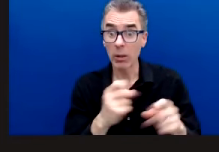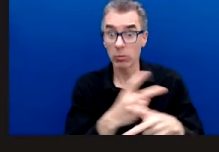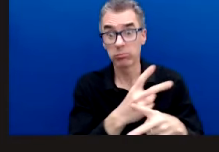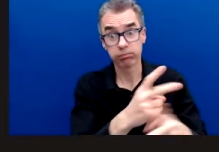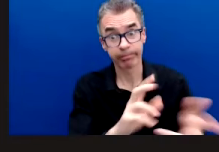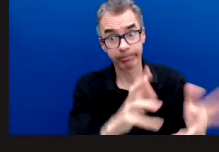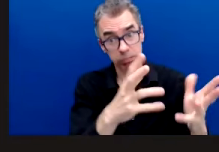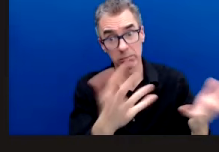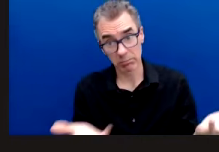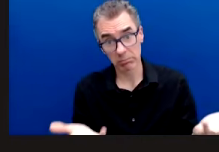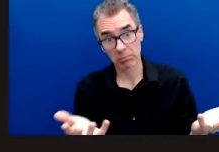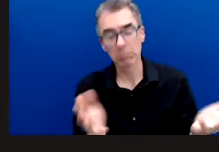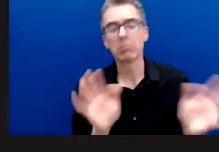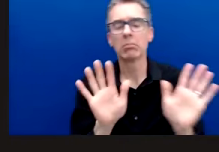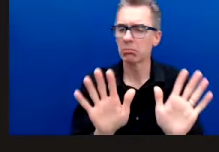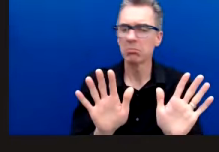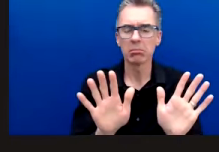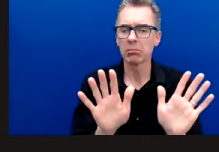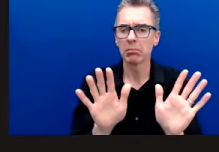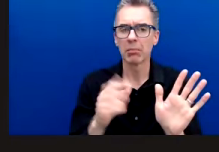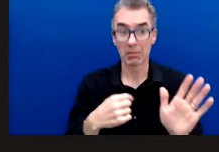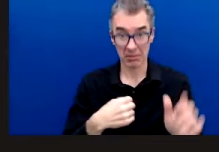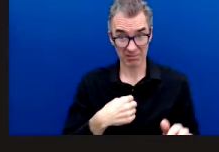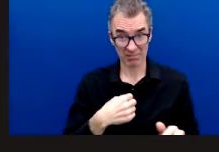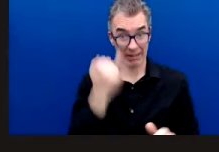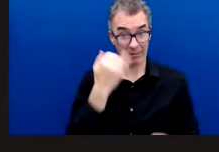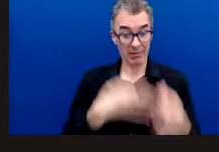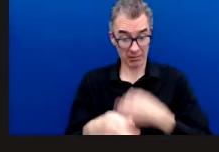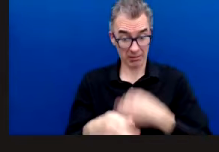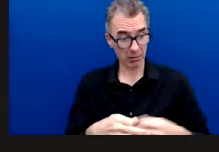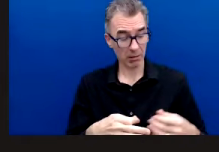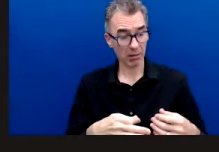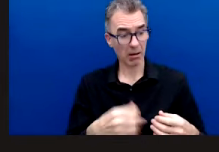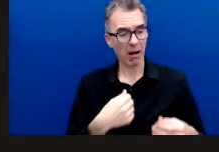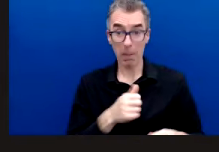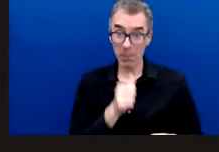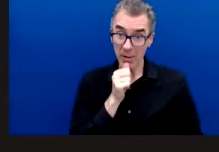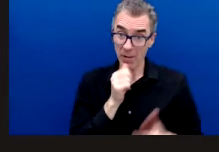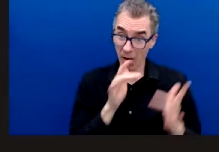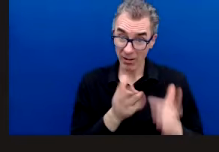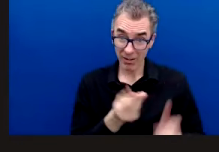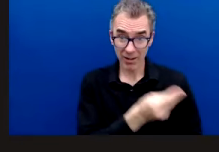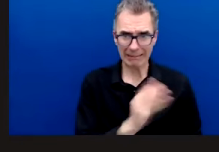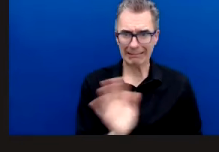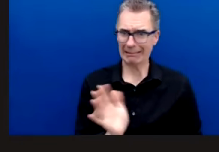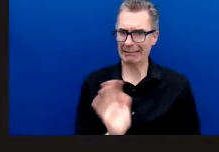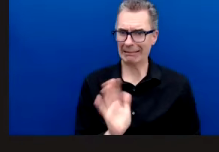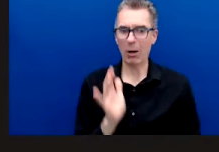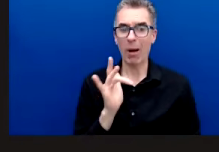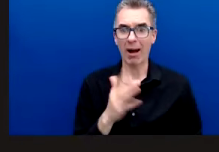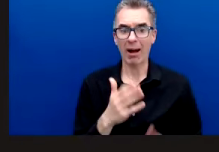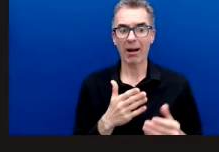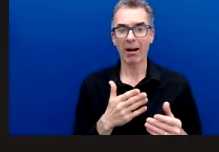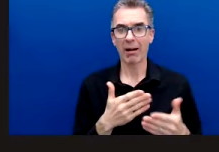So yes, I probably would not be giving out my personal contact information. That can sometimes lead to other